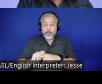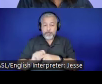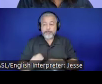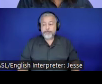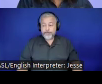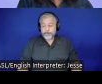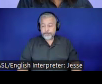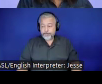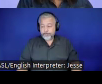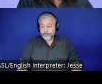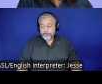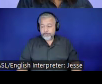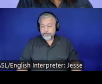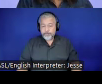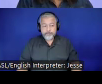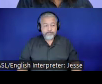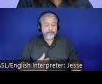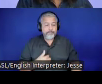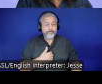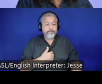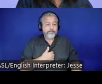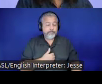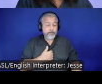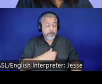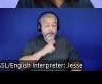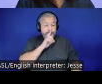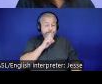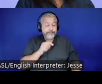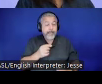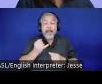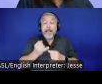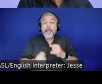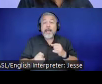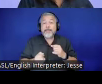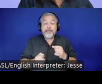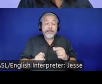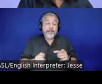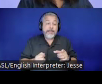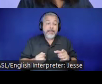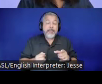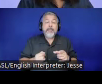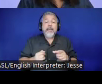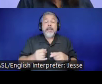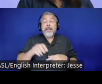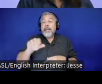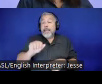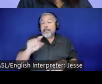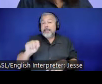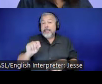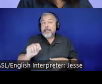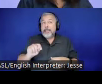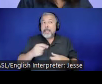Oops, my apologies. And lastly, simply put, AT turns possibility into